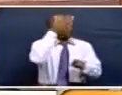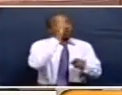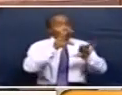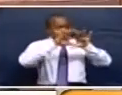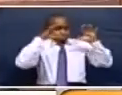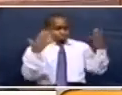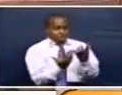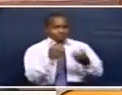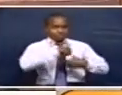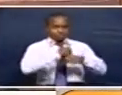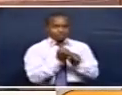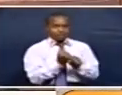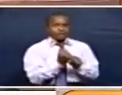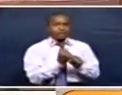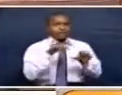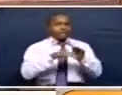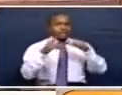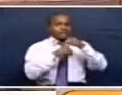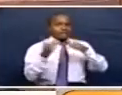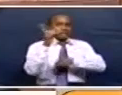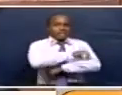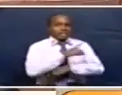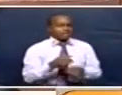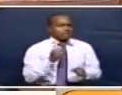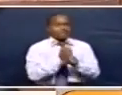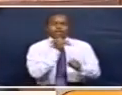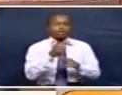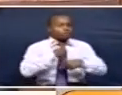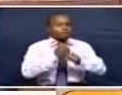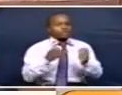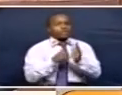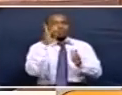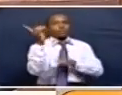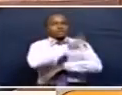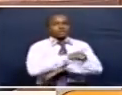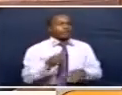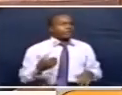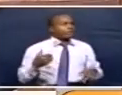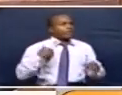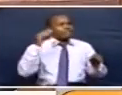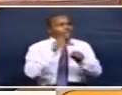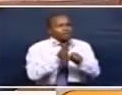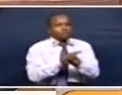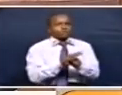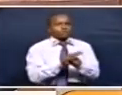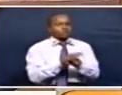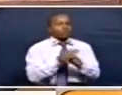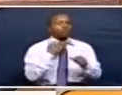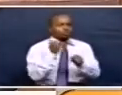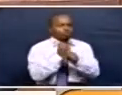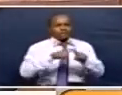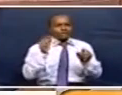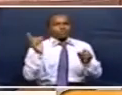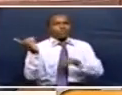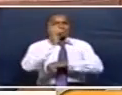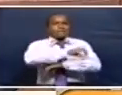his powers in 6 days. He didn't create it in one day. There's so much I would like to do, but you can't do it in one day. Absolutely. That is why I need